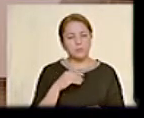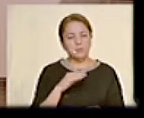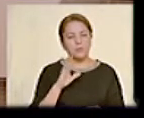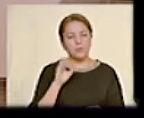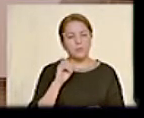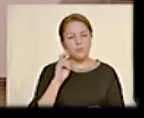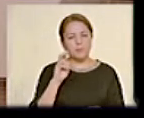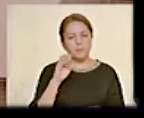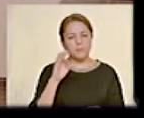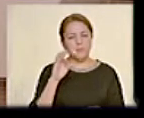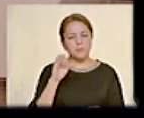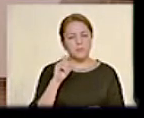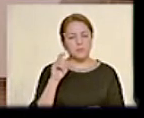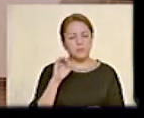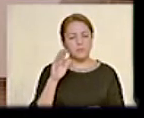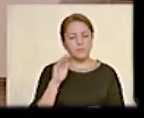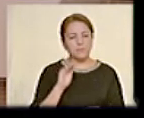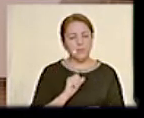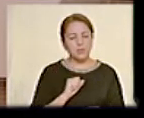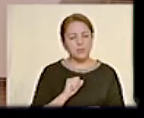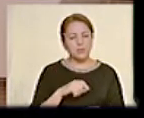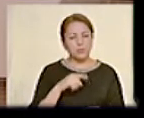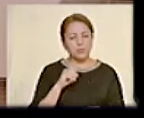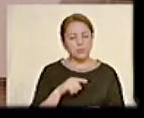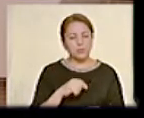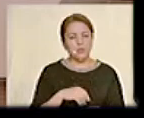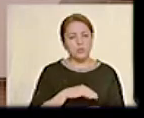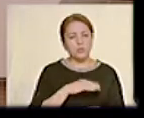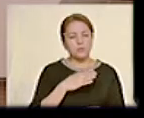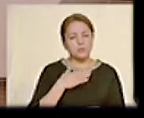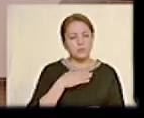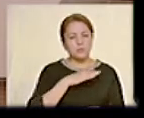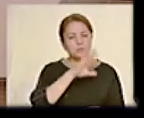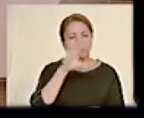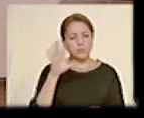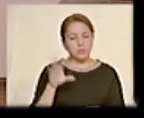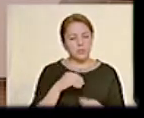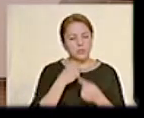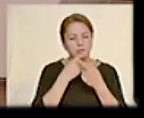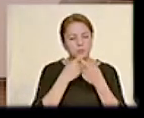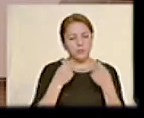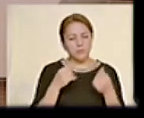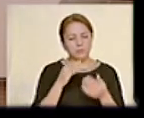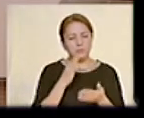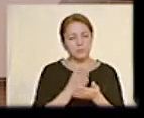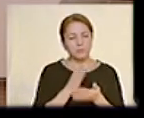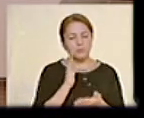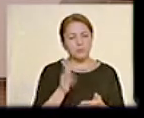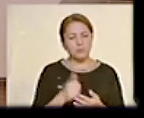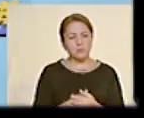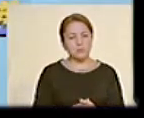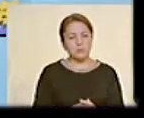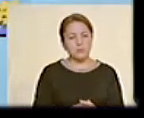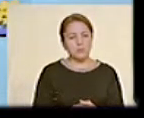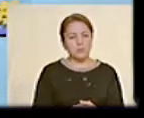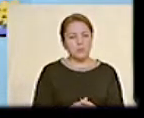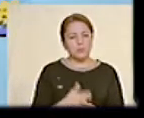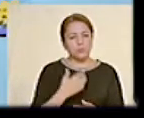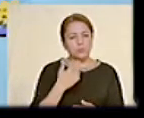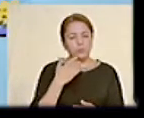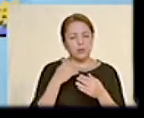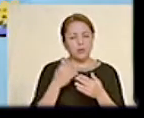sahifa hisoblanadi. Veb sahifada bizning barcha axborotlarimiz joylashtirilgan bo'ladi. Ya'ni 3W